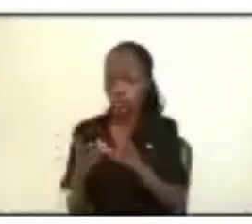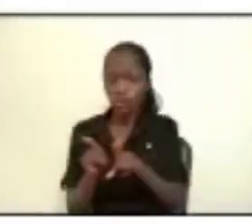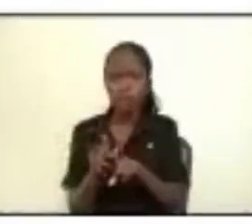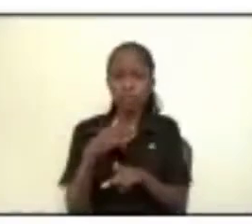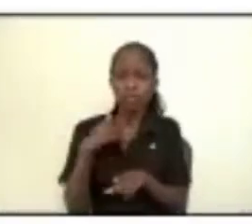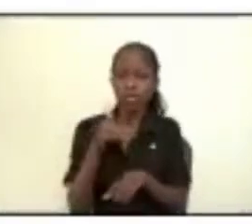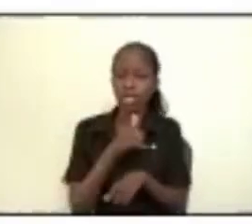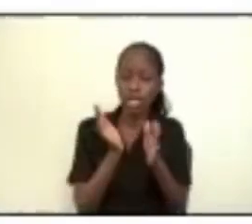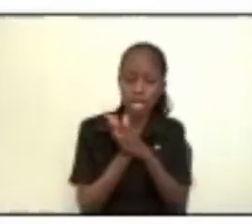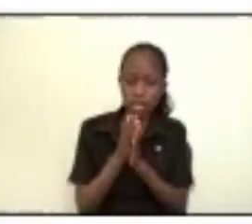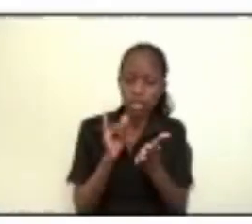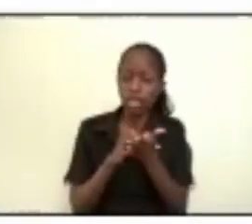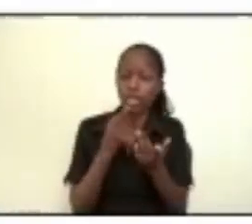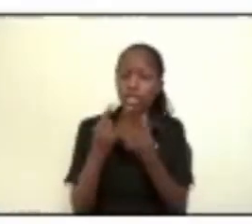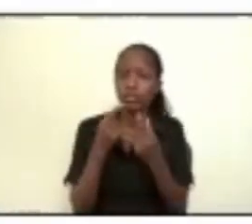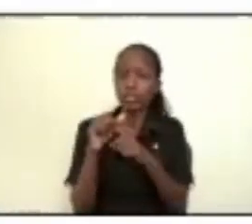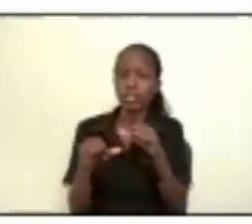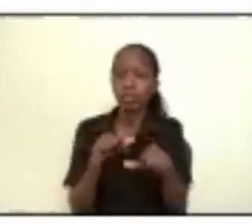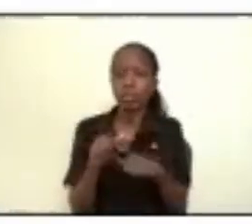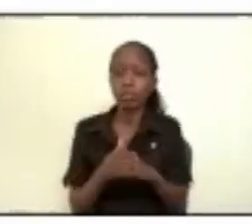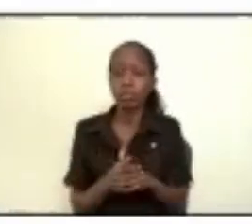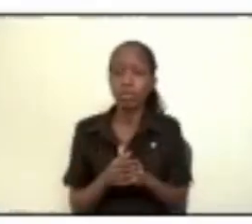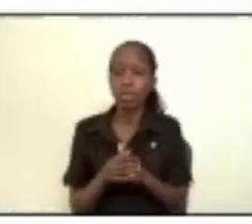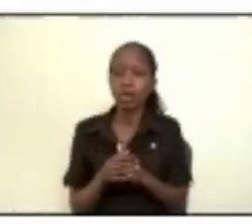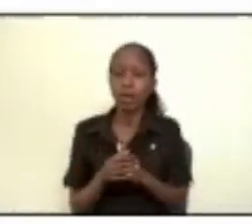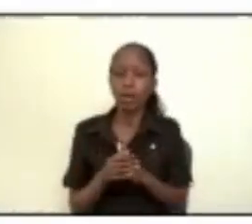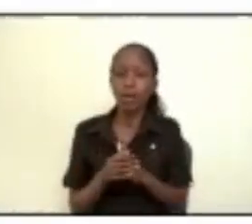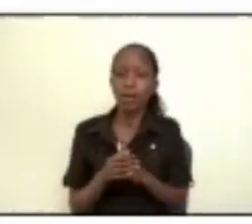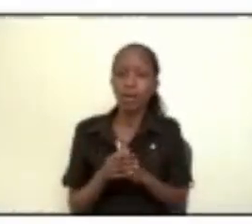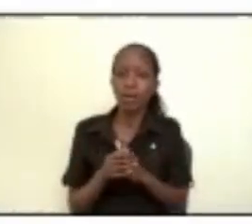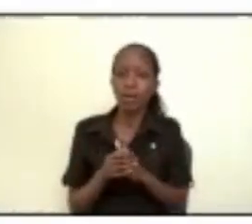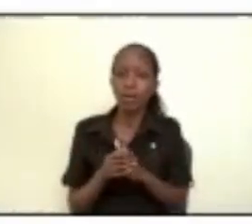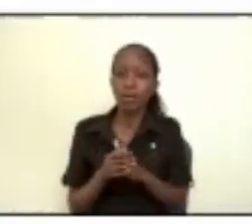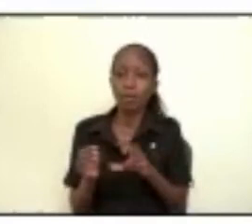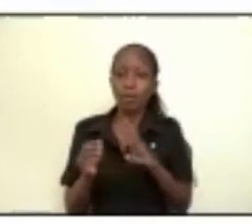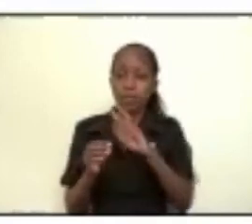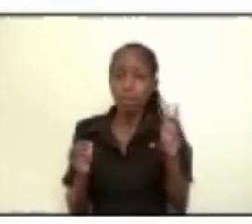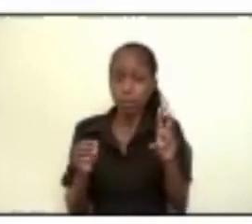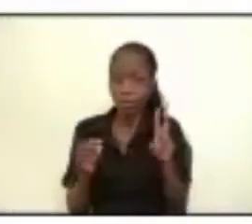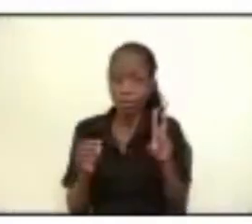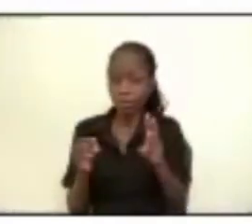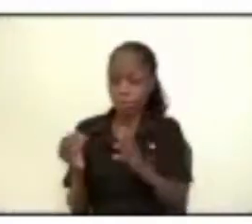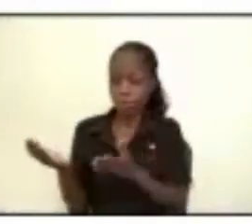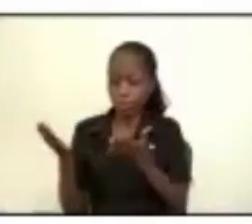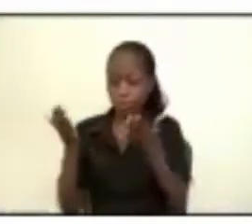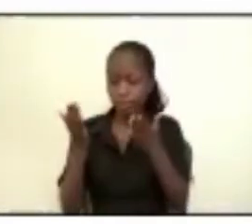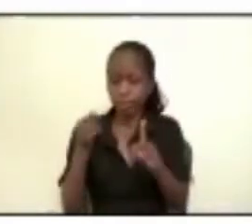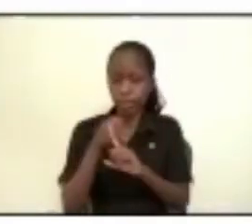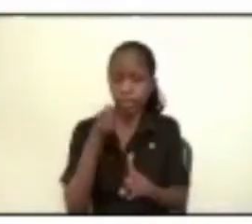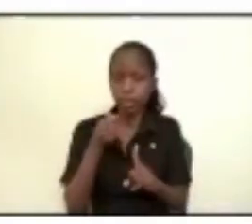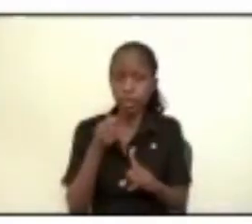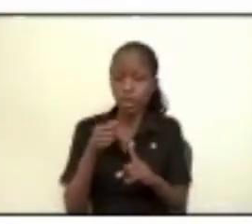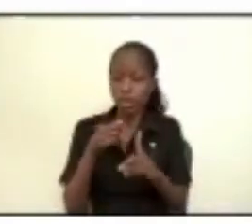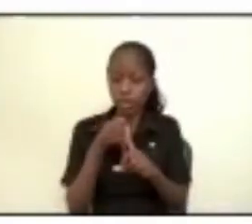article here that highlights the West causing the climate crisis. It should be now them to clean up the